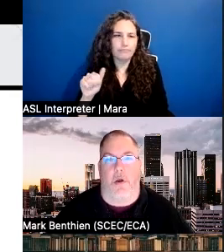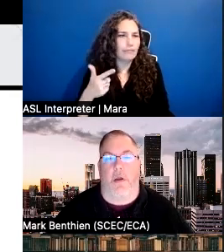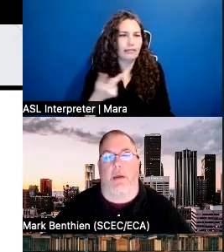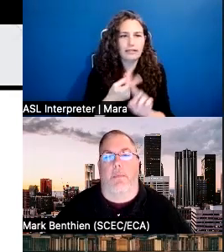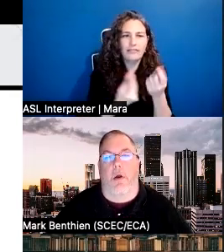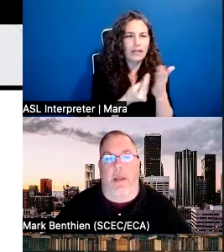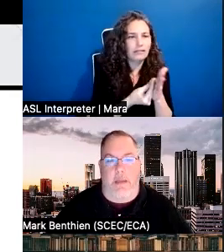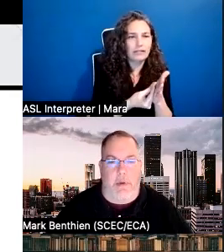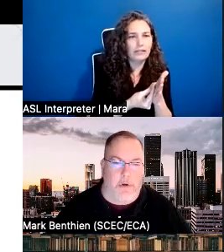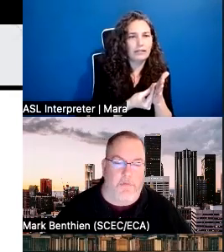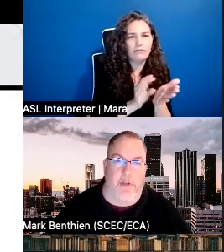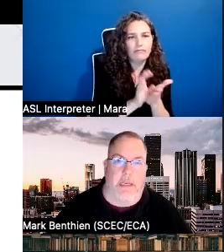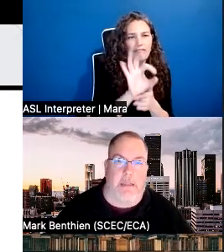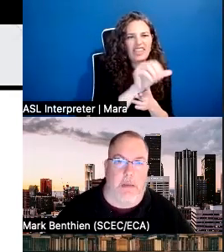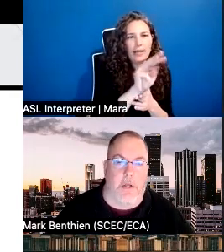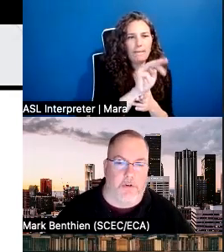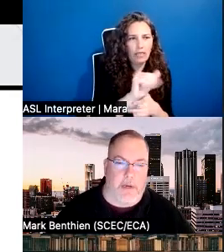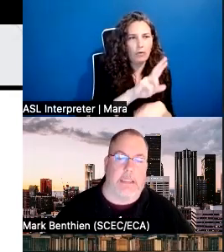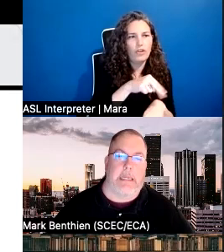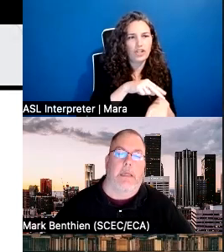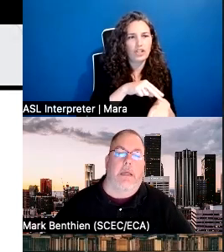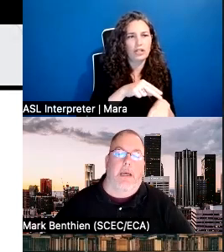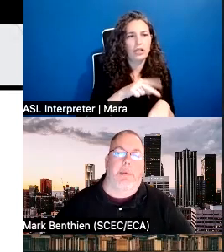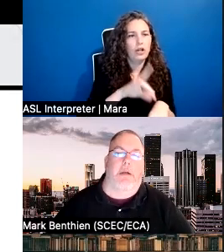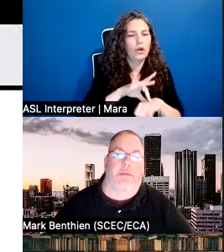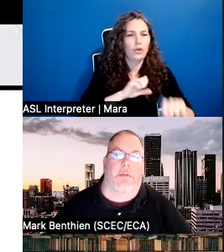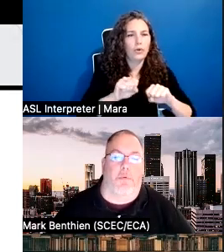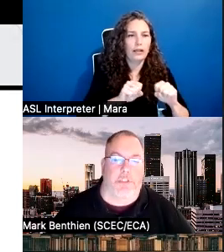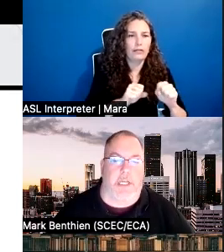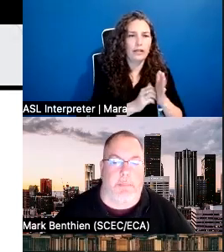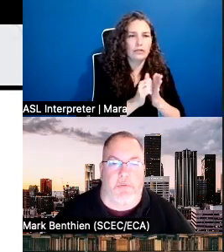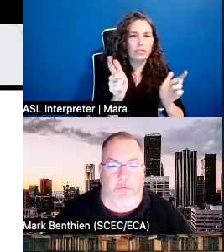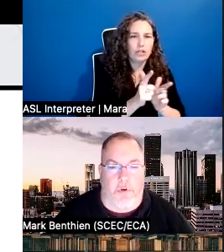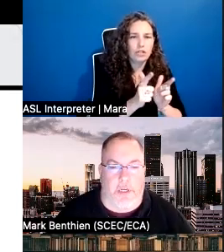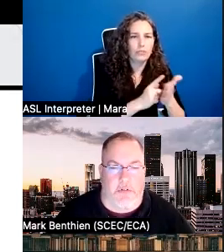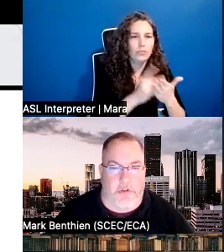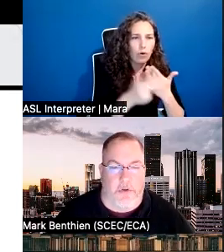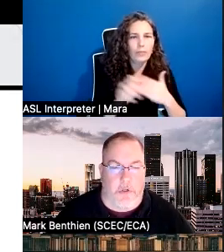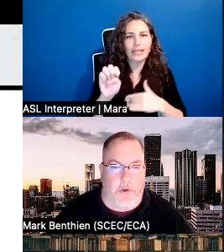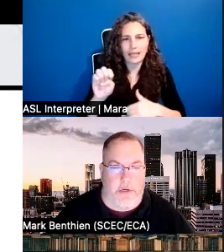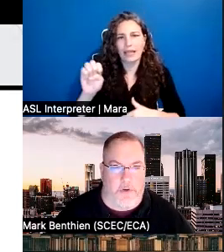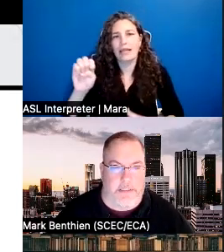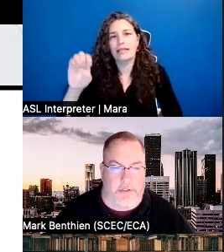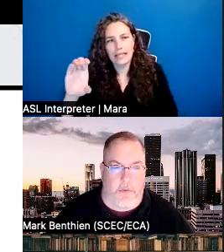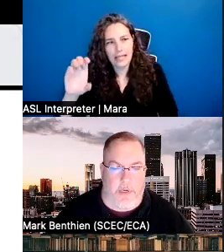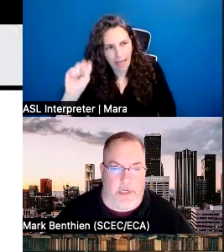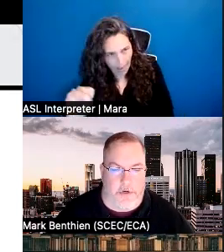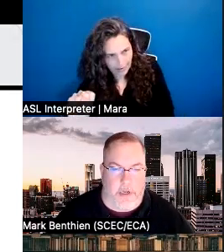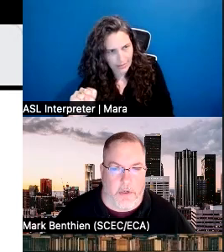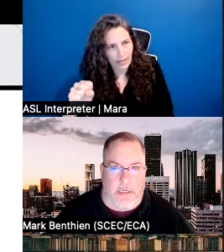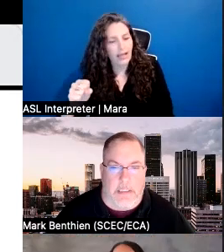if you aren't already a member, if you didn't get the email directly about this workshop, if it was forwarded on to you, do go ahead and join us at